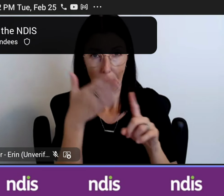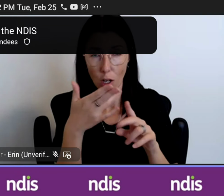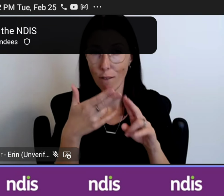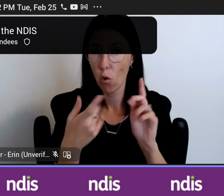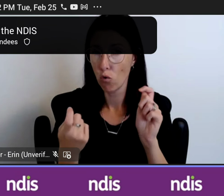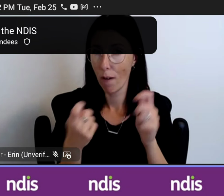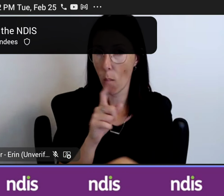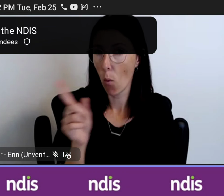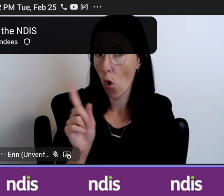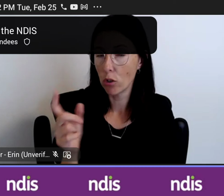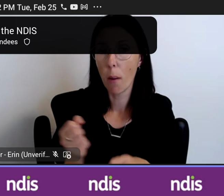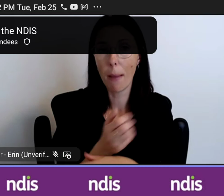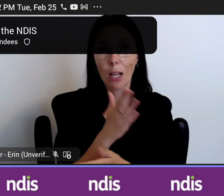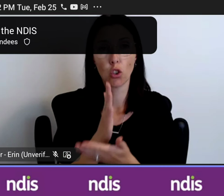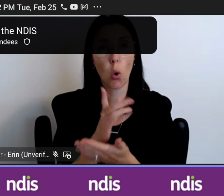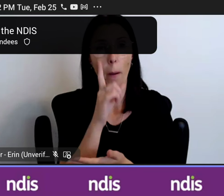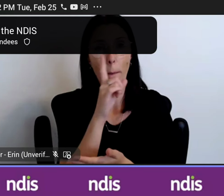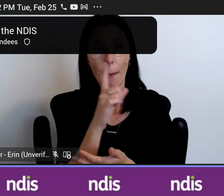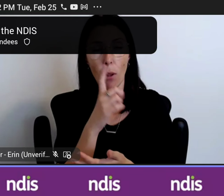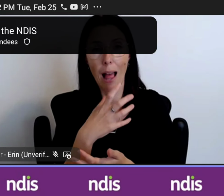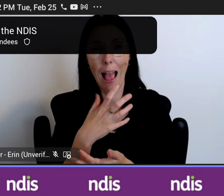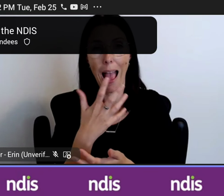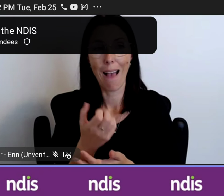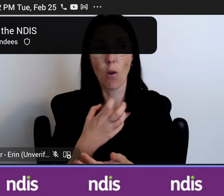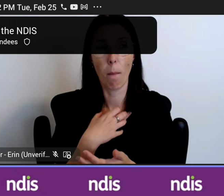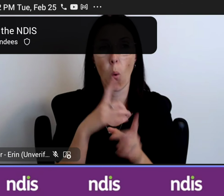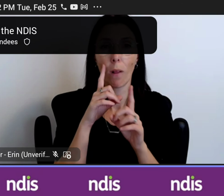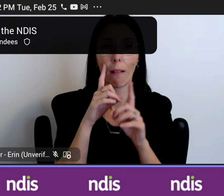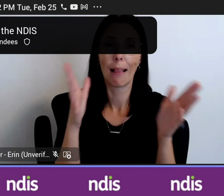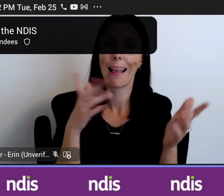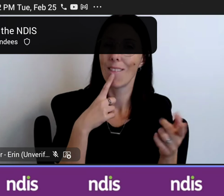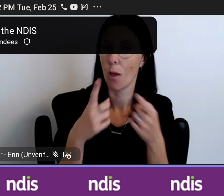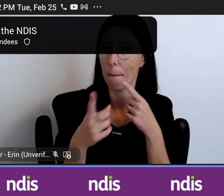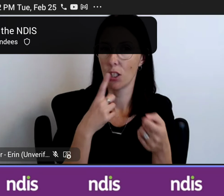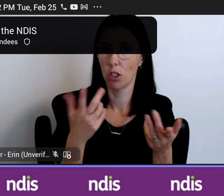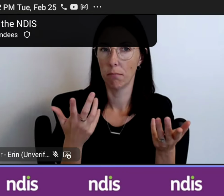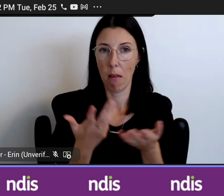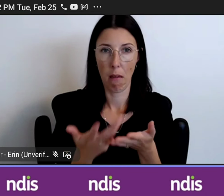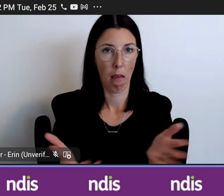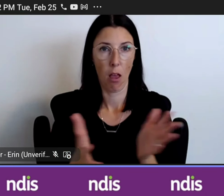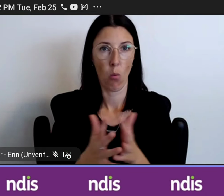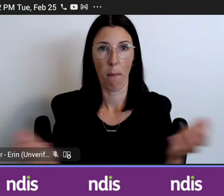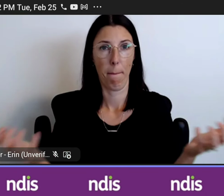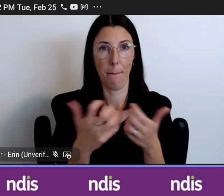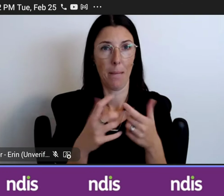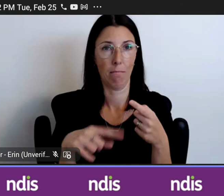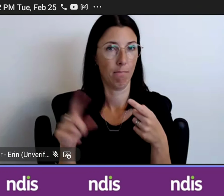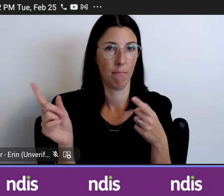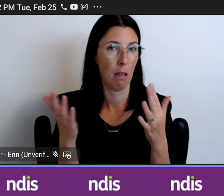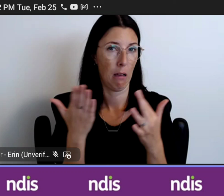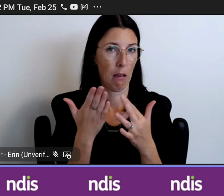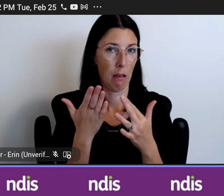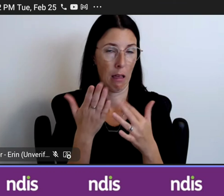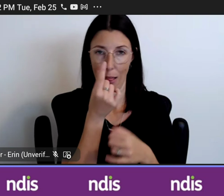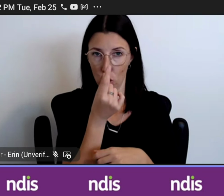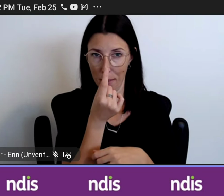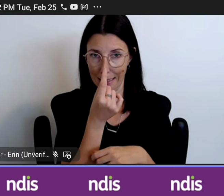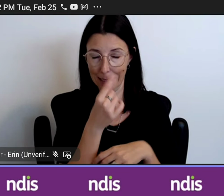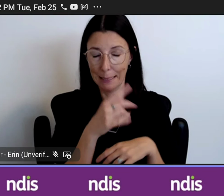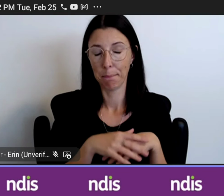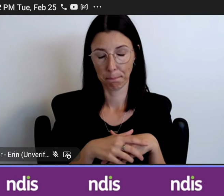people have clearer information about how they have met eligibility, the eligibility requirements